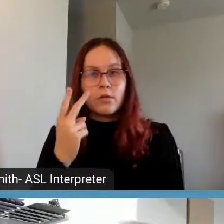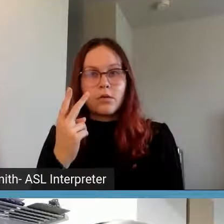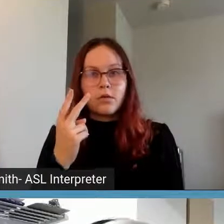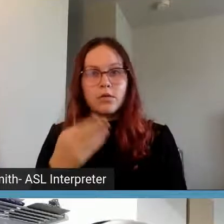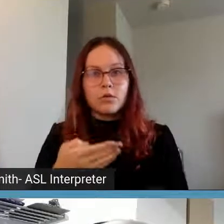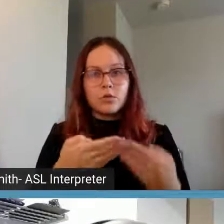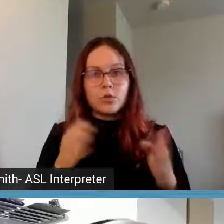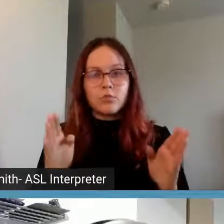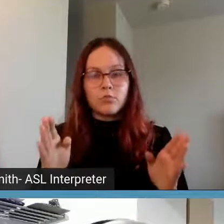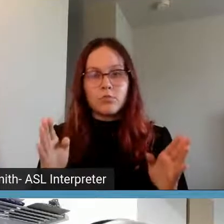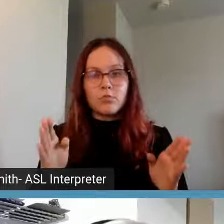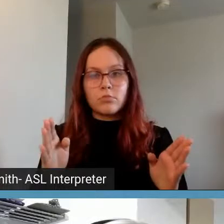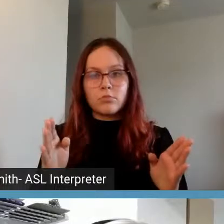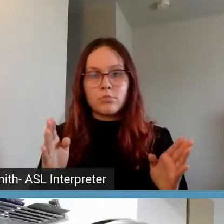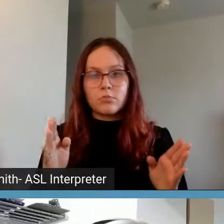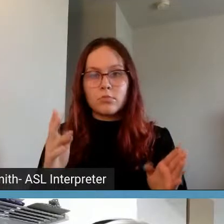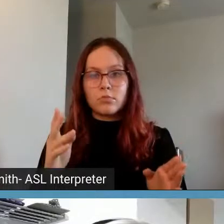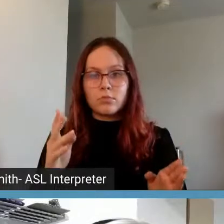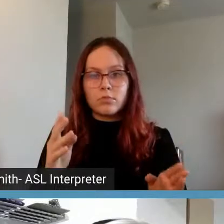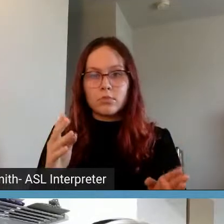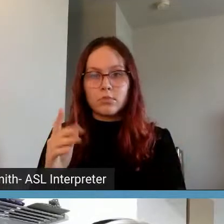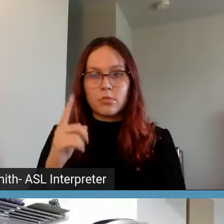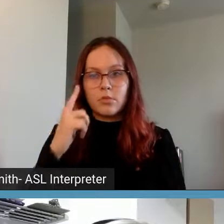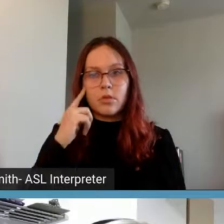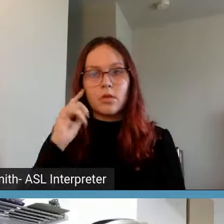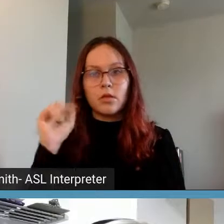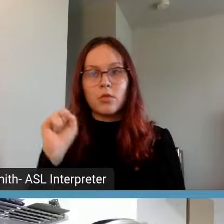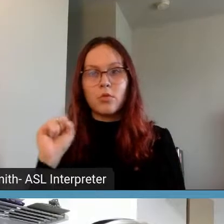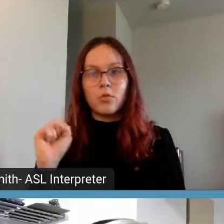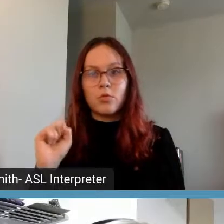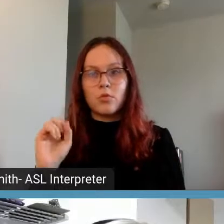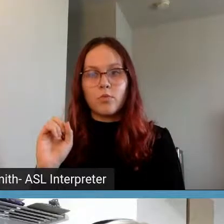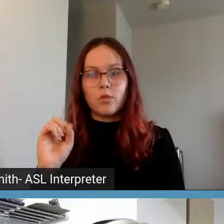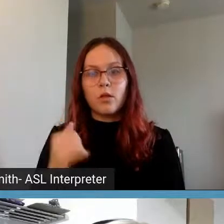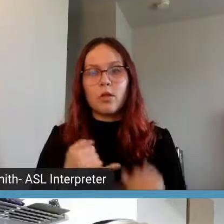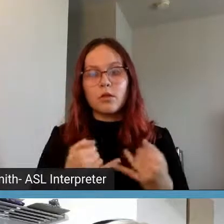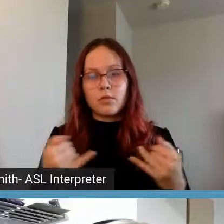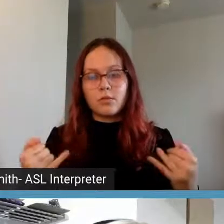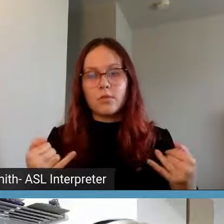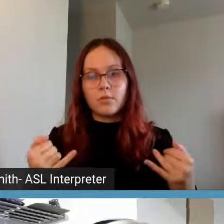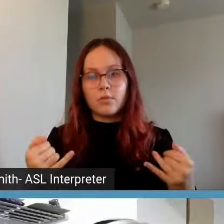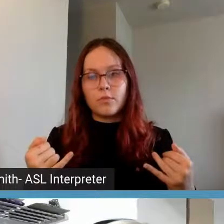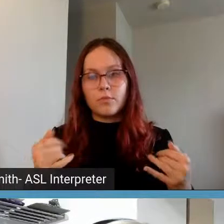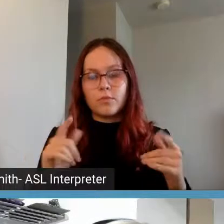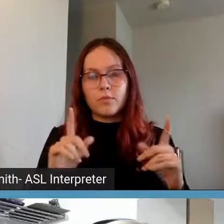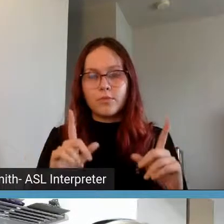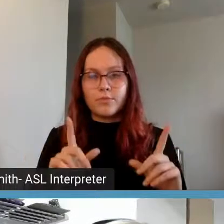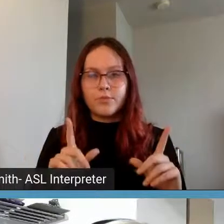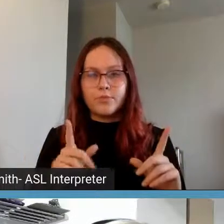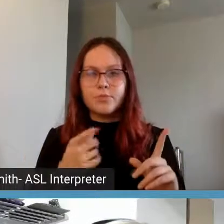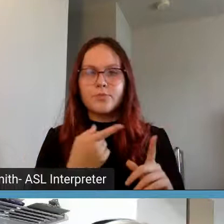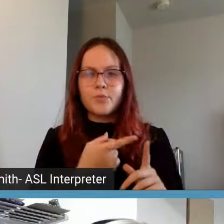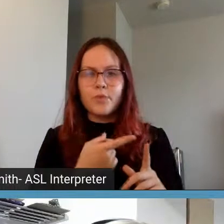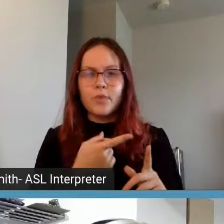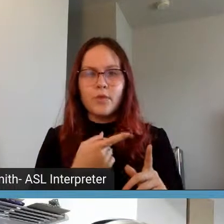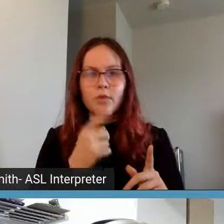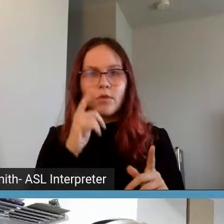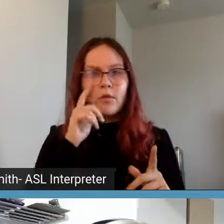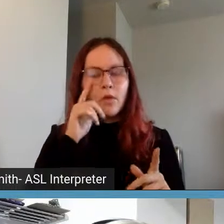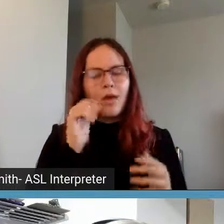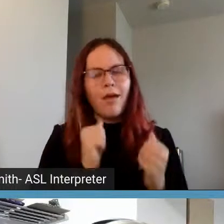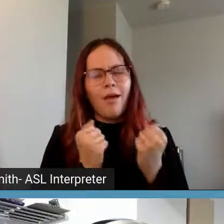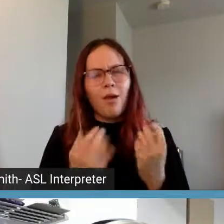using to to sort of measure things. Do you get a sense of how many people actually participated in